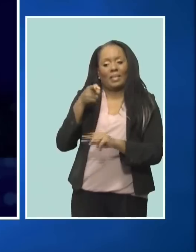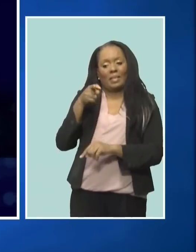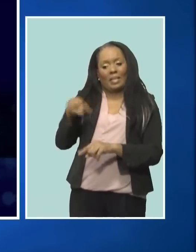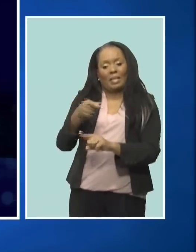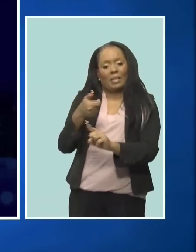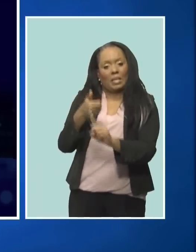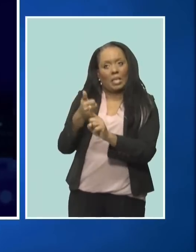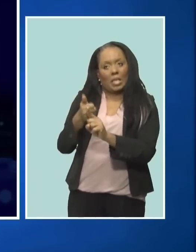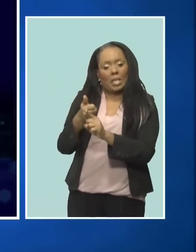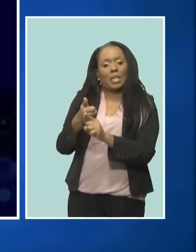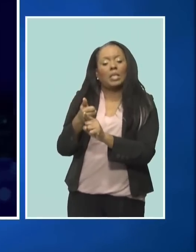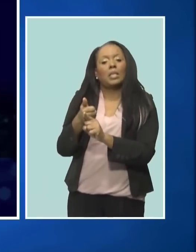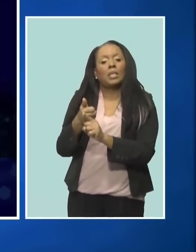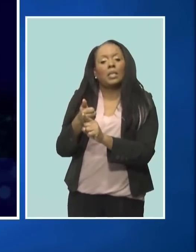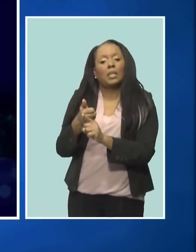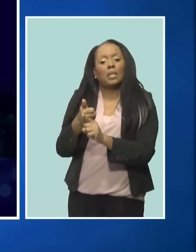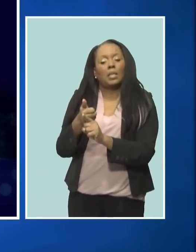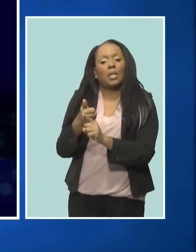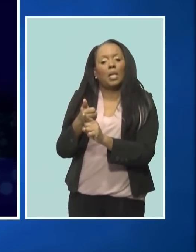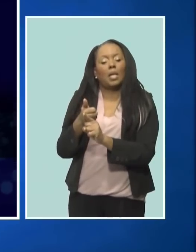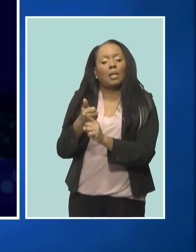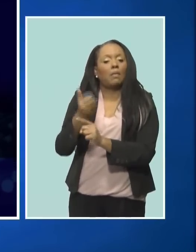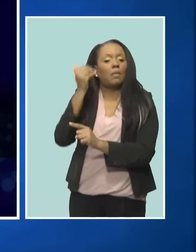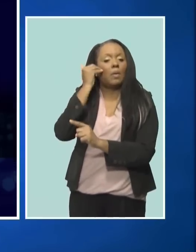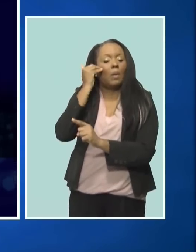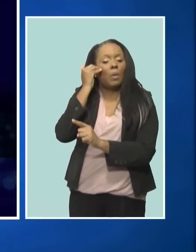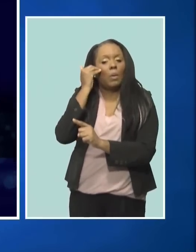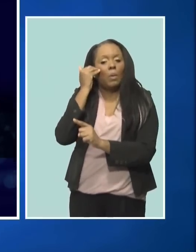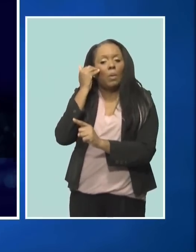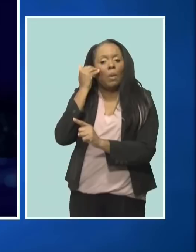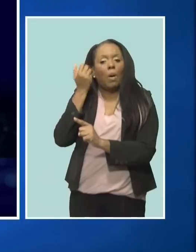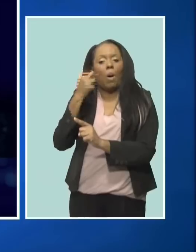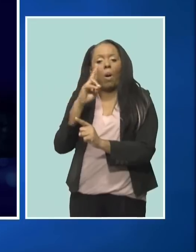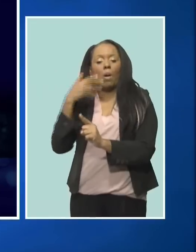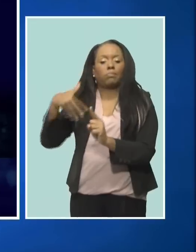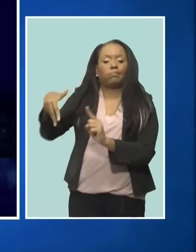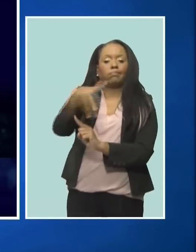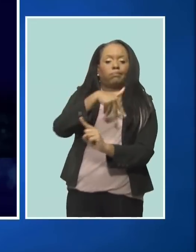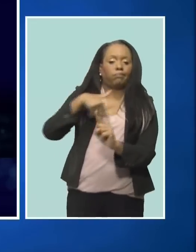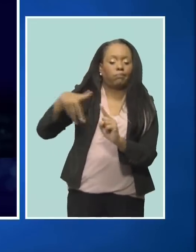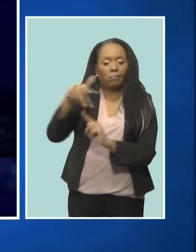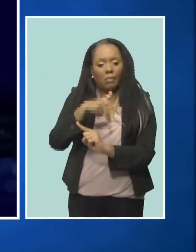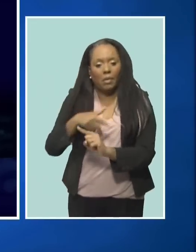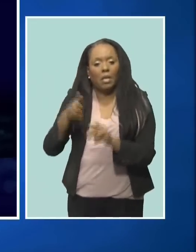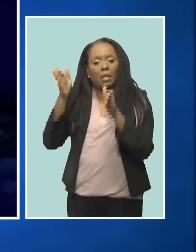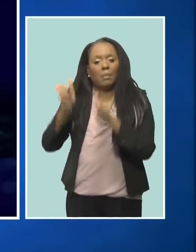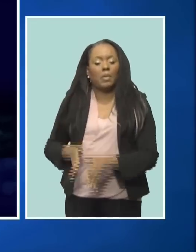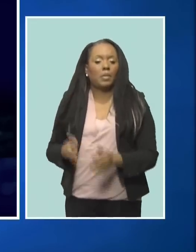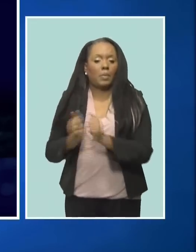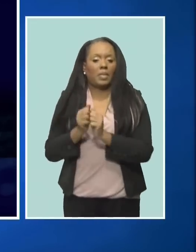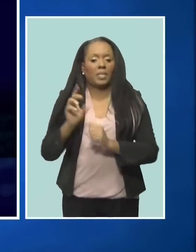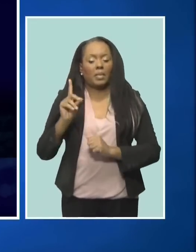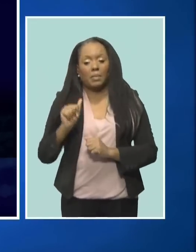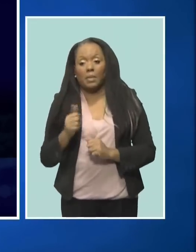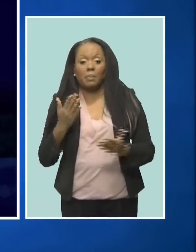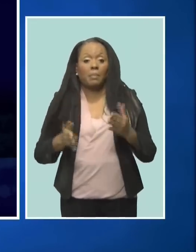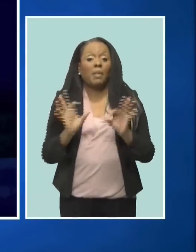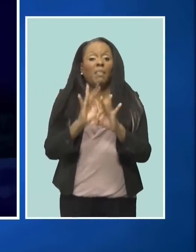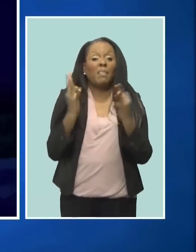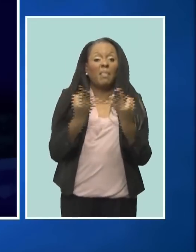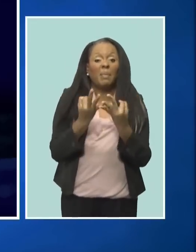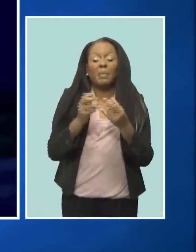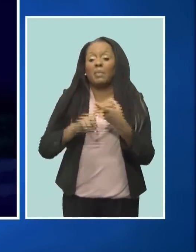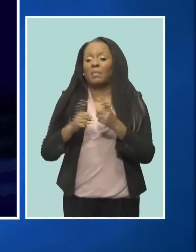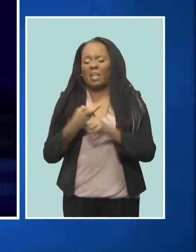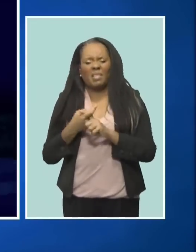are in touch with persons with disabilities, whether it be family members or close friends. We know